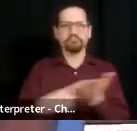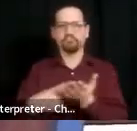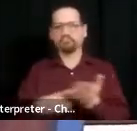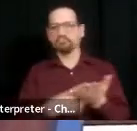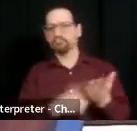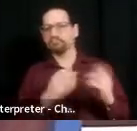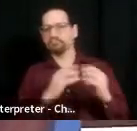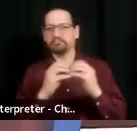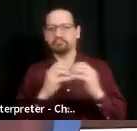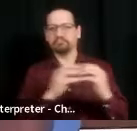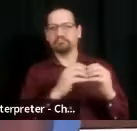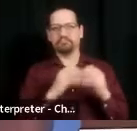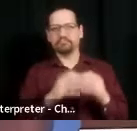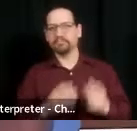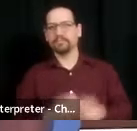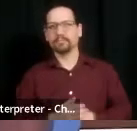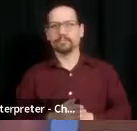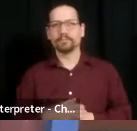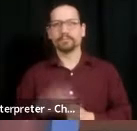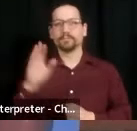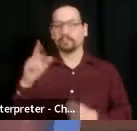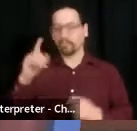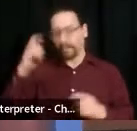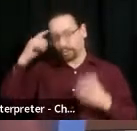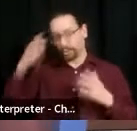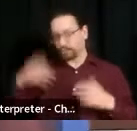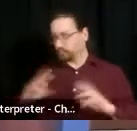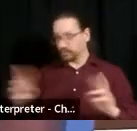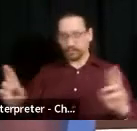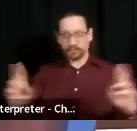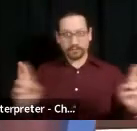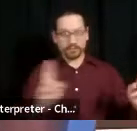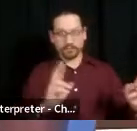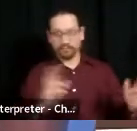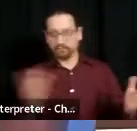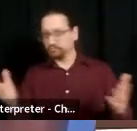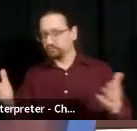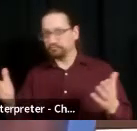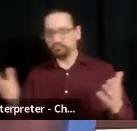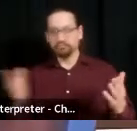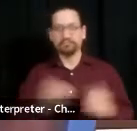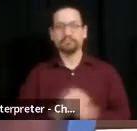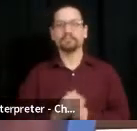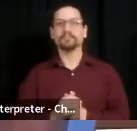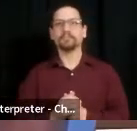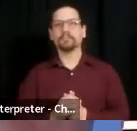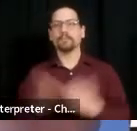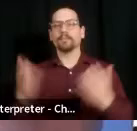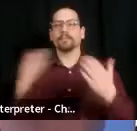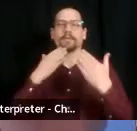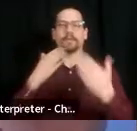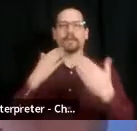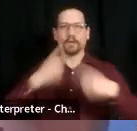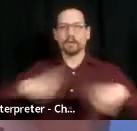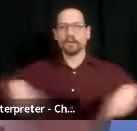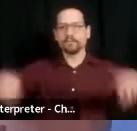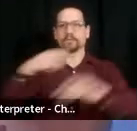All right, I think we're good. Everybody good out there? All right, well, thank you, and good afternoon again, and thank you for tuning in